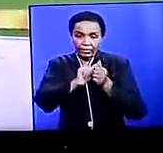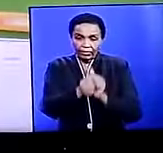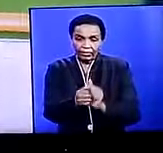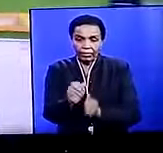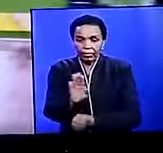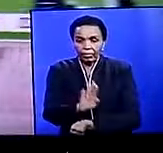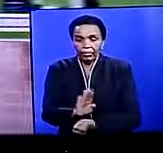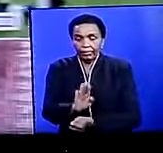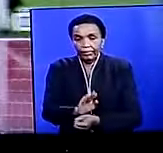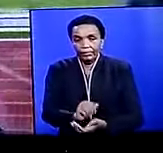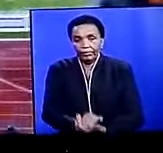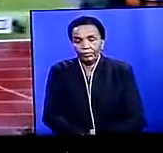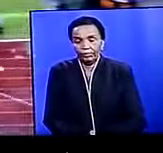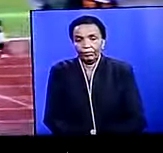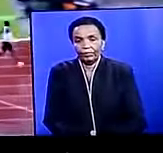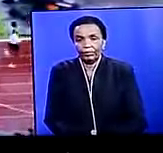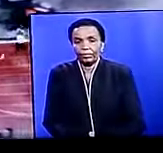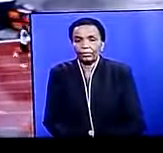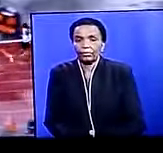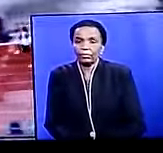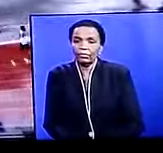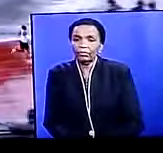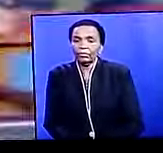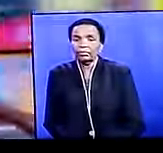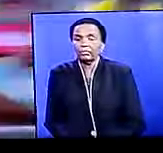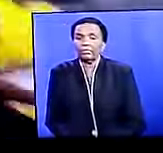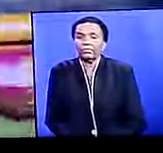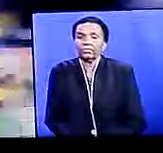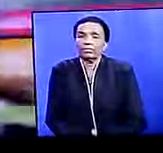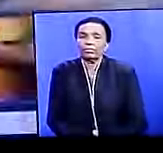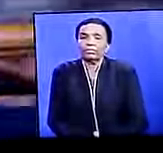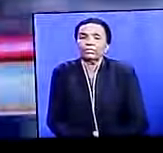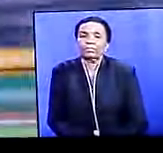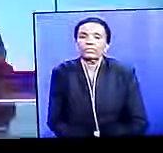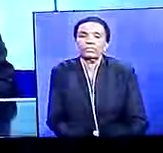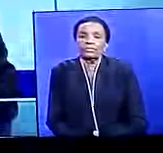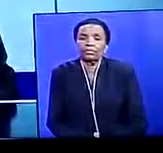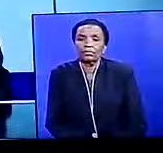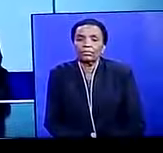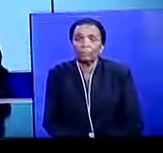in Botswana. Katlego Kapole, BTV Sport, Gaborone.